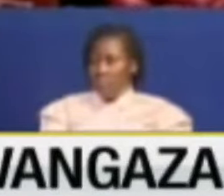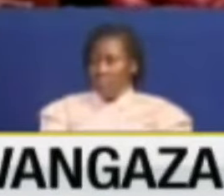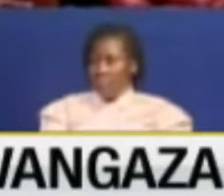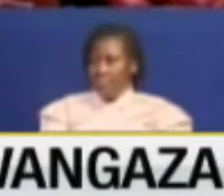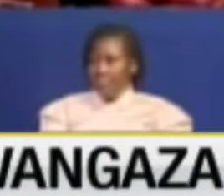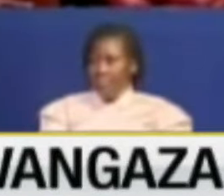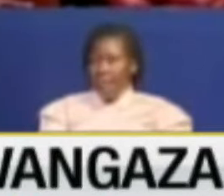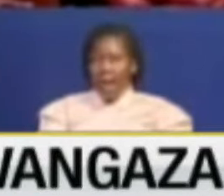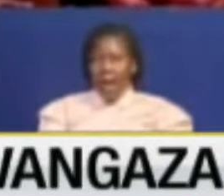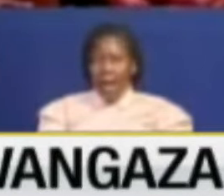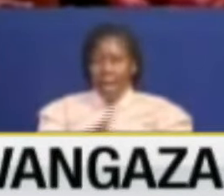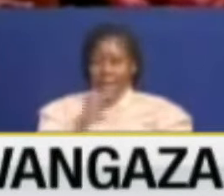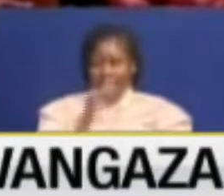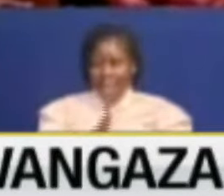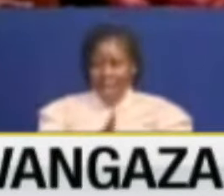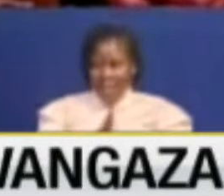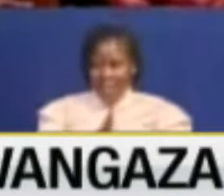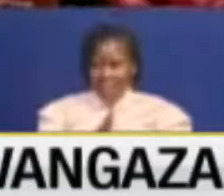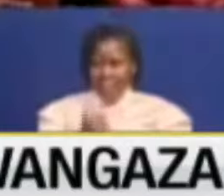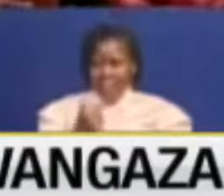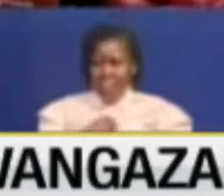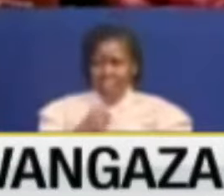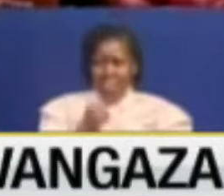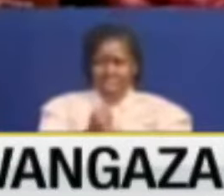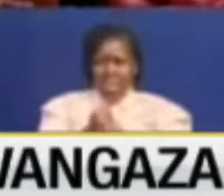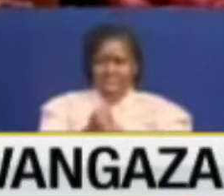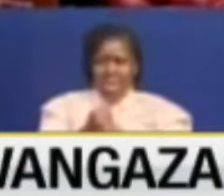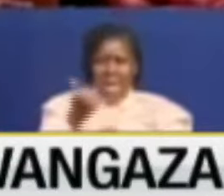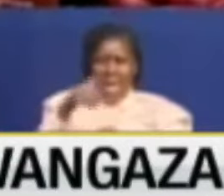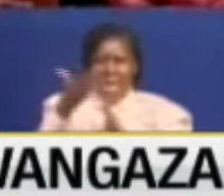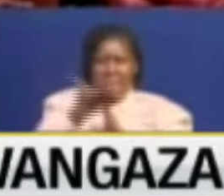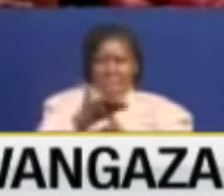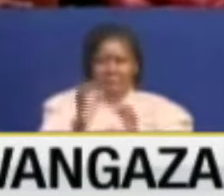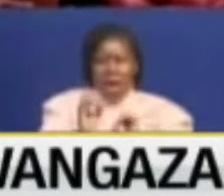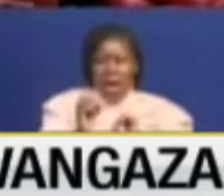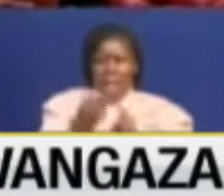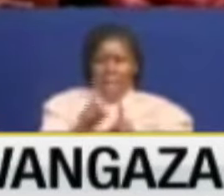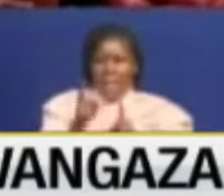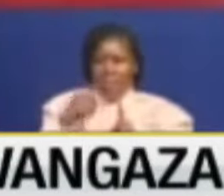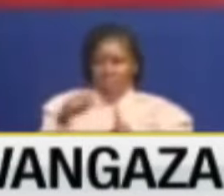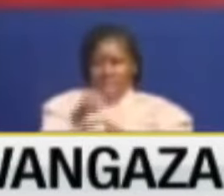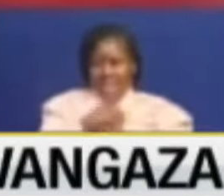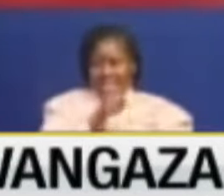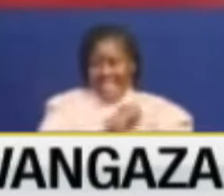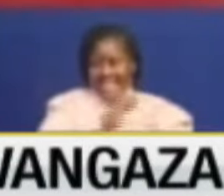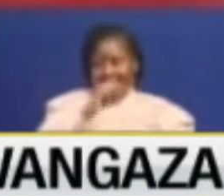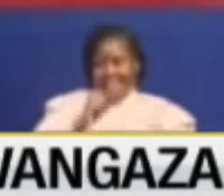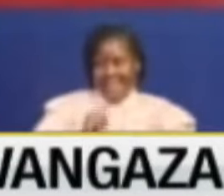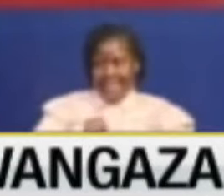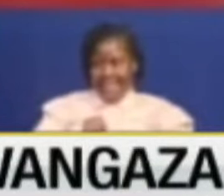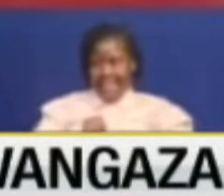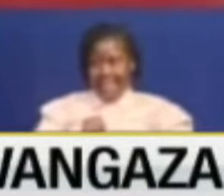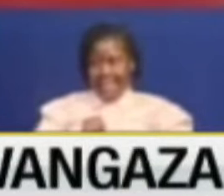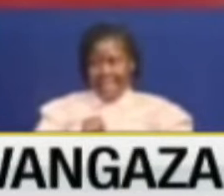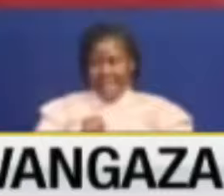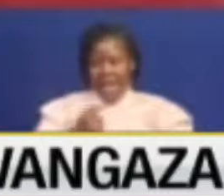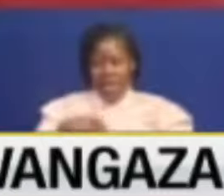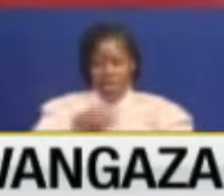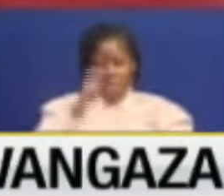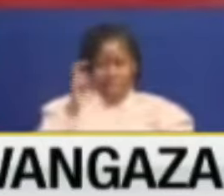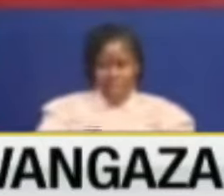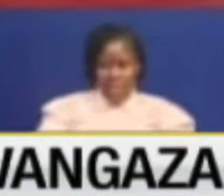Mr. Speaker, basically I'm not making any intervention except, Mr. Speaker, we're in Senate and we